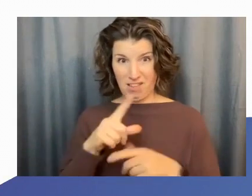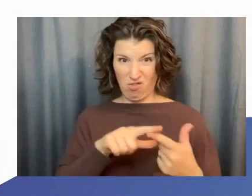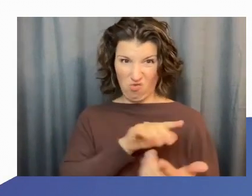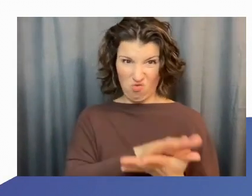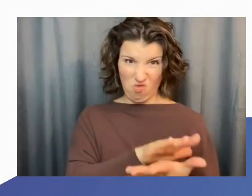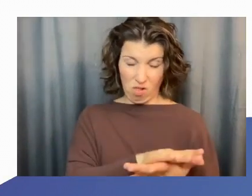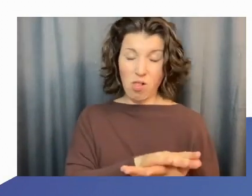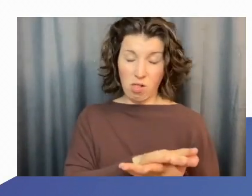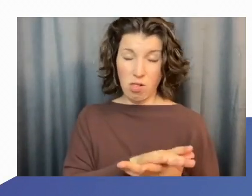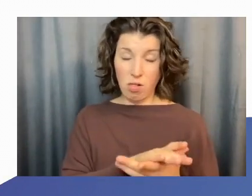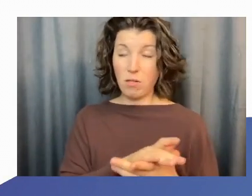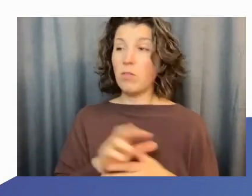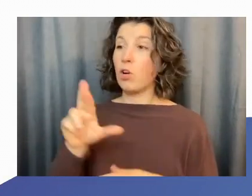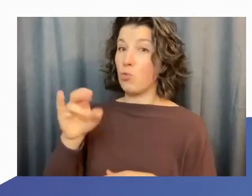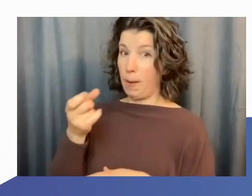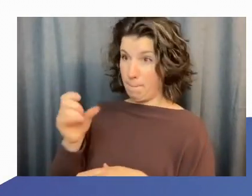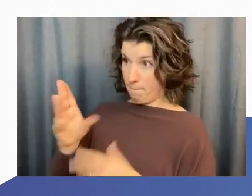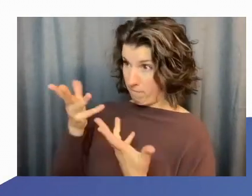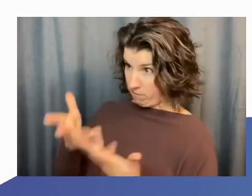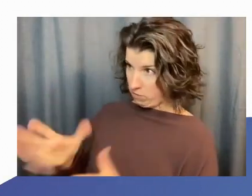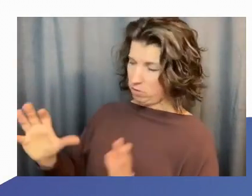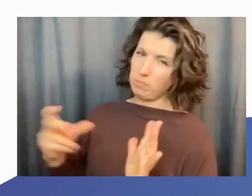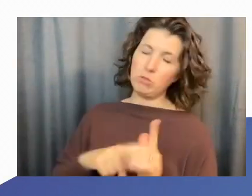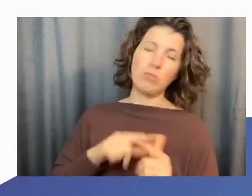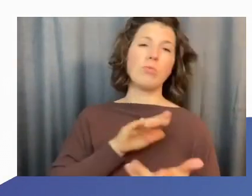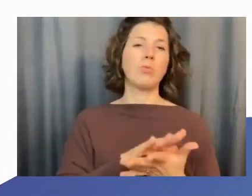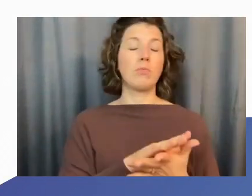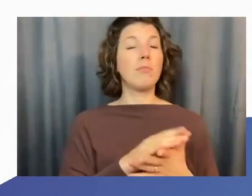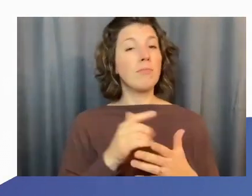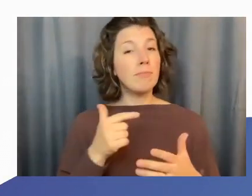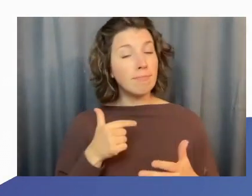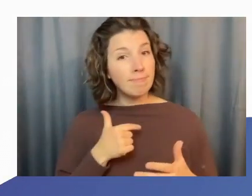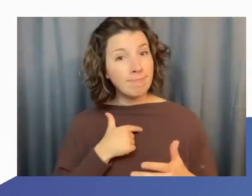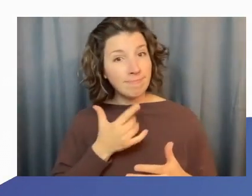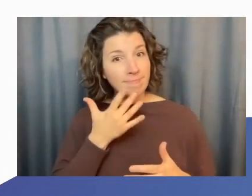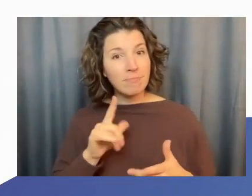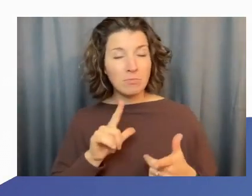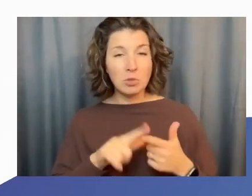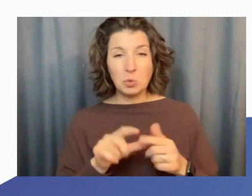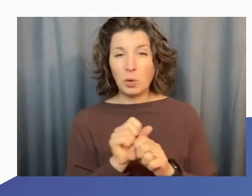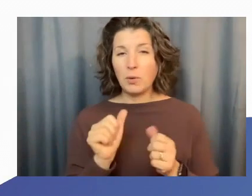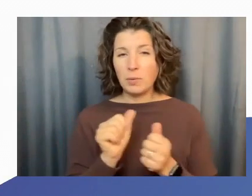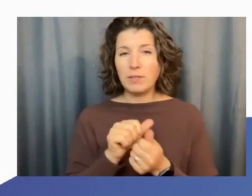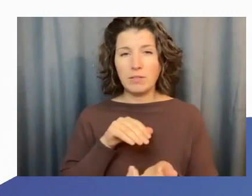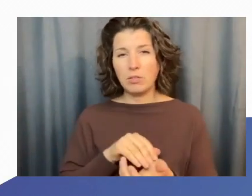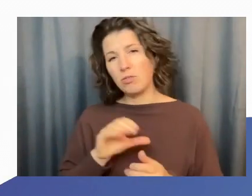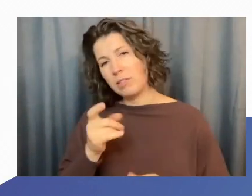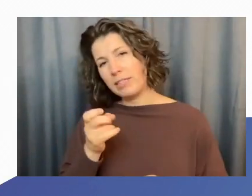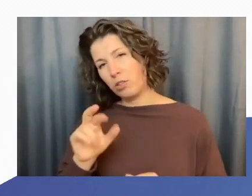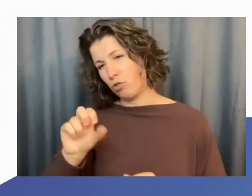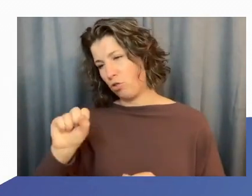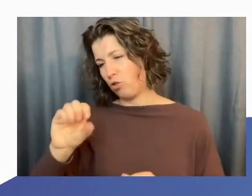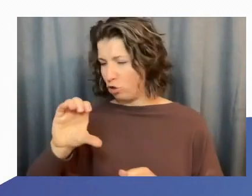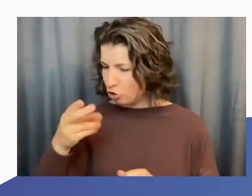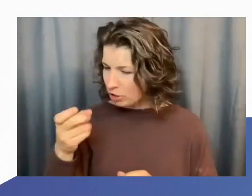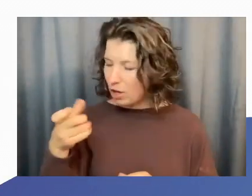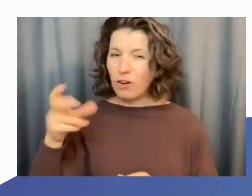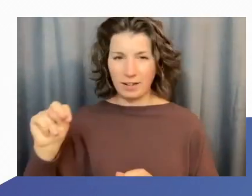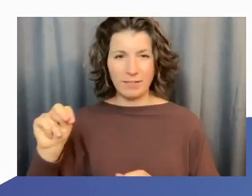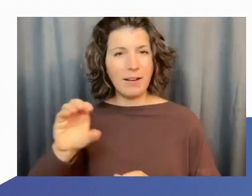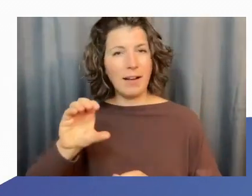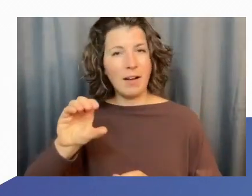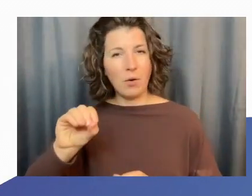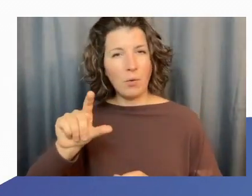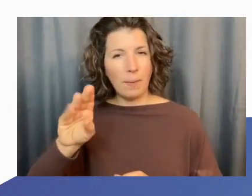finished rehabilitation. I'm now fortunate to work with Dr. Rita Sharon at Columbia University. I also advocate